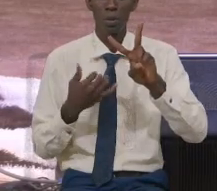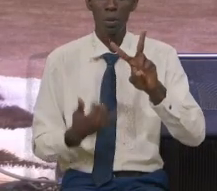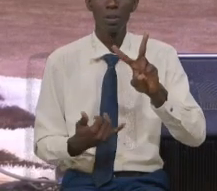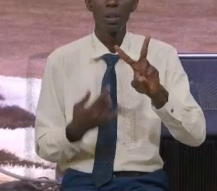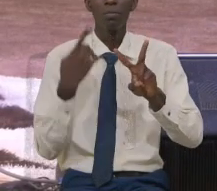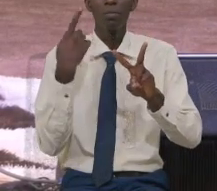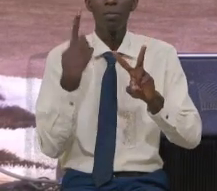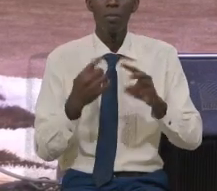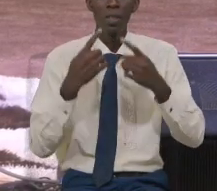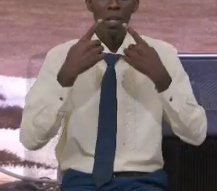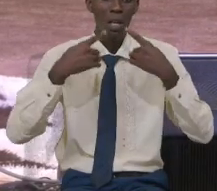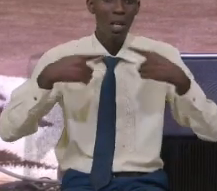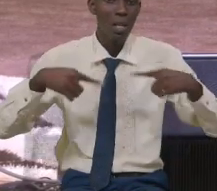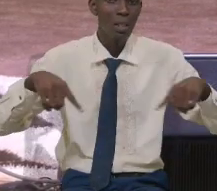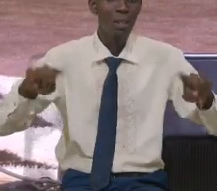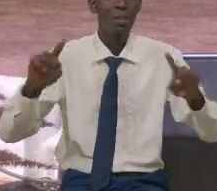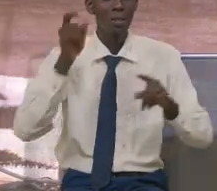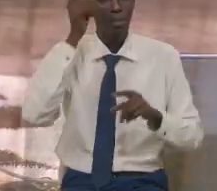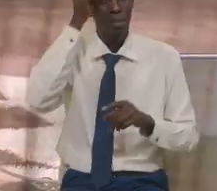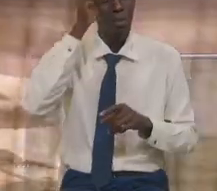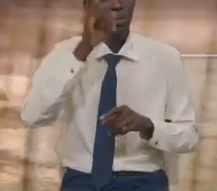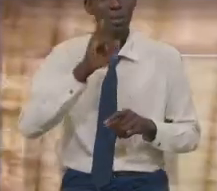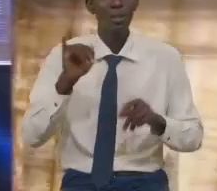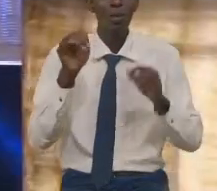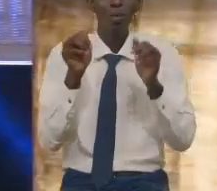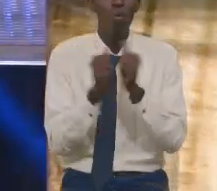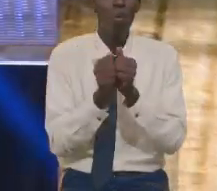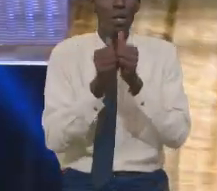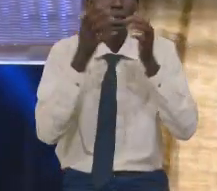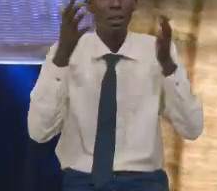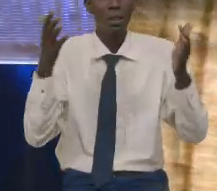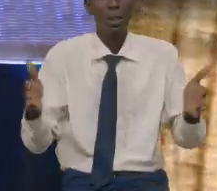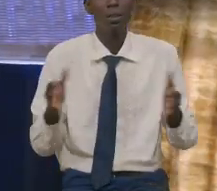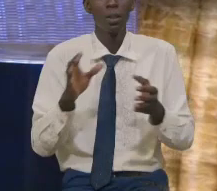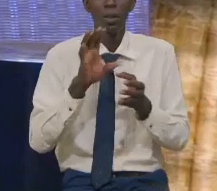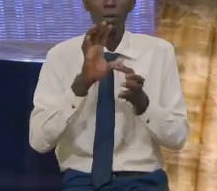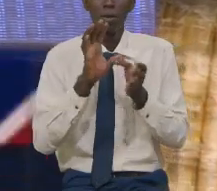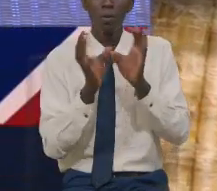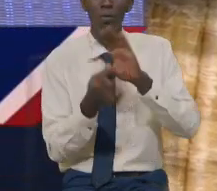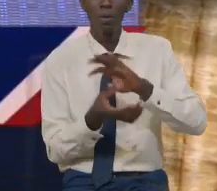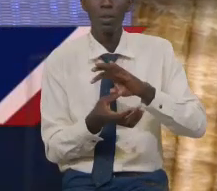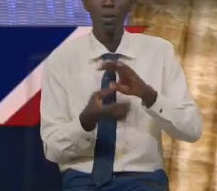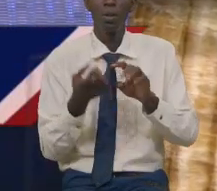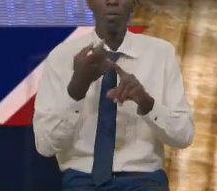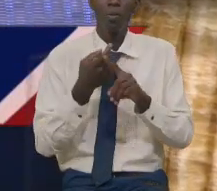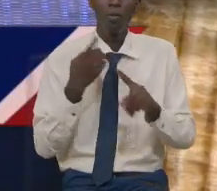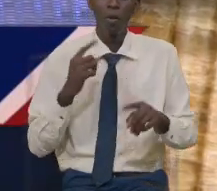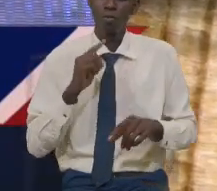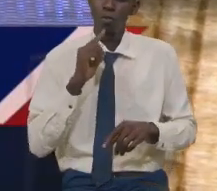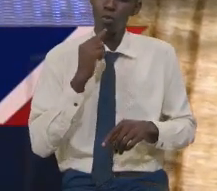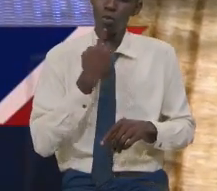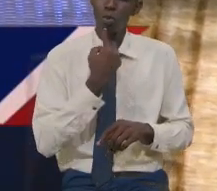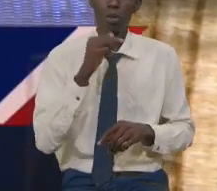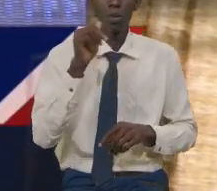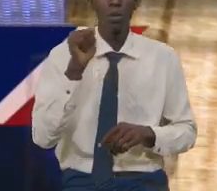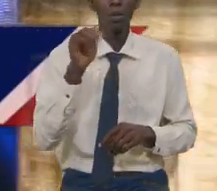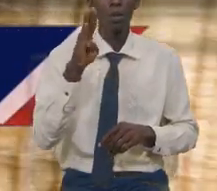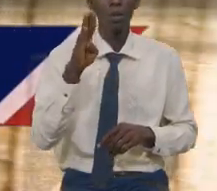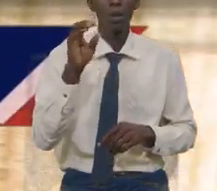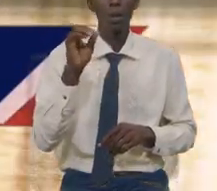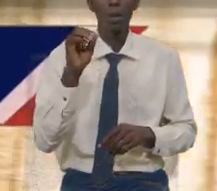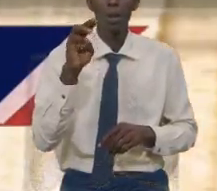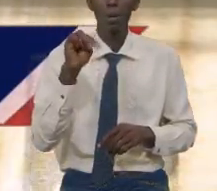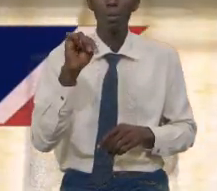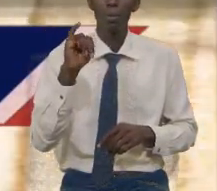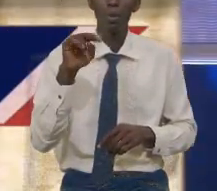the declared comprehension without conversion from grievous abominations. We're looking